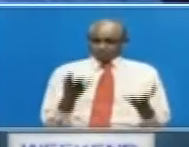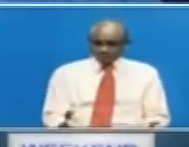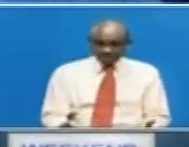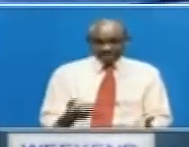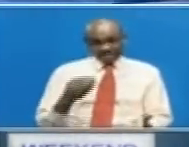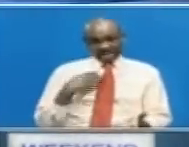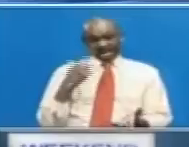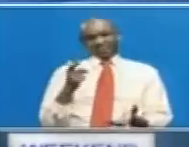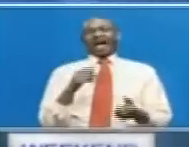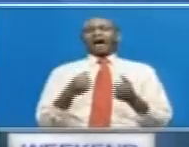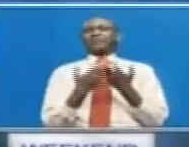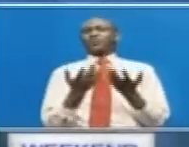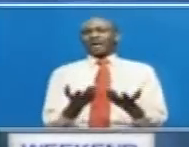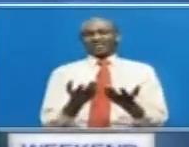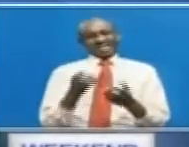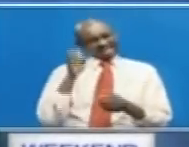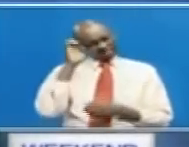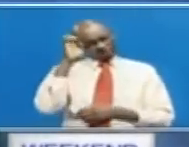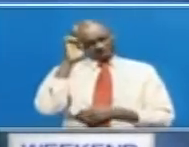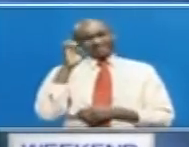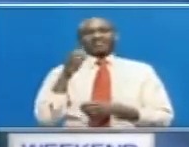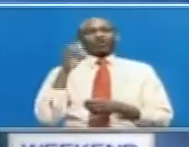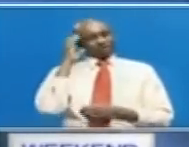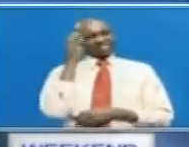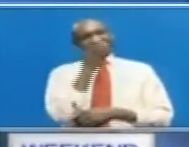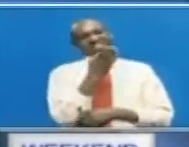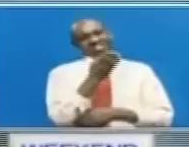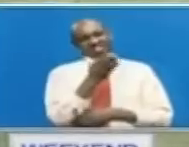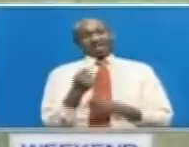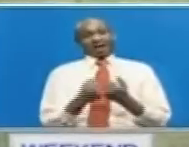Wardens in an extravaganza that surprised Eldoret Polytechnic.